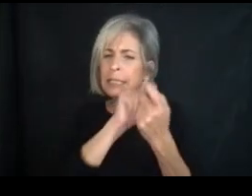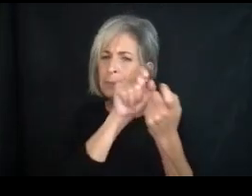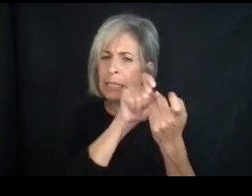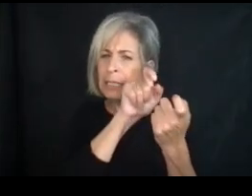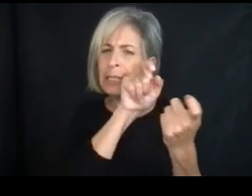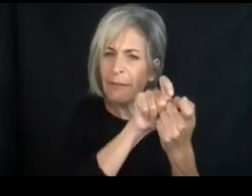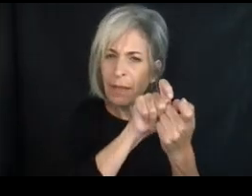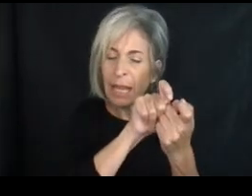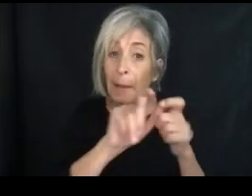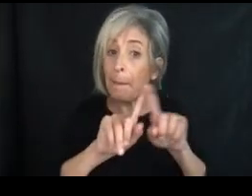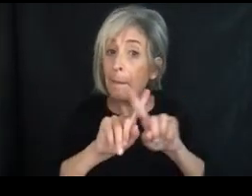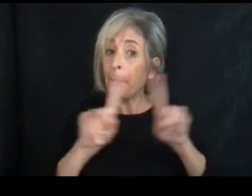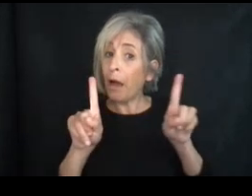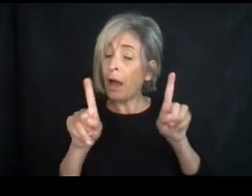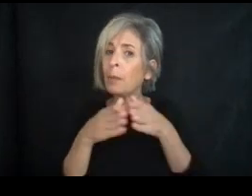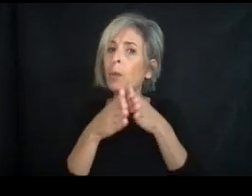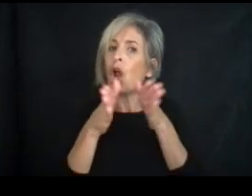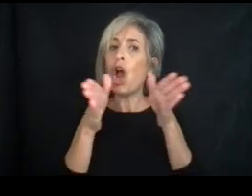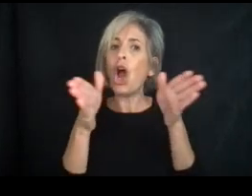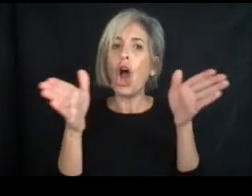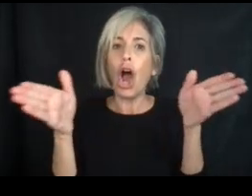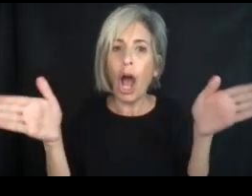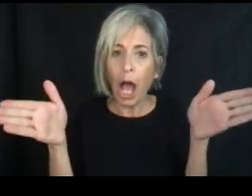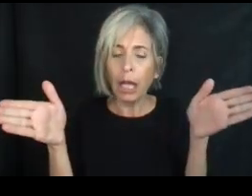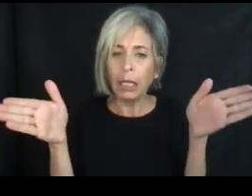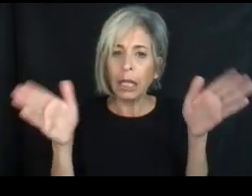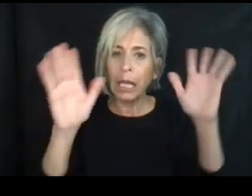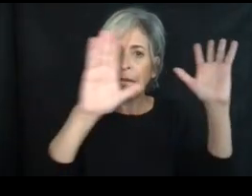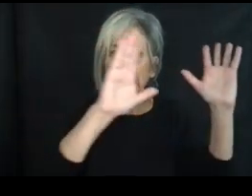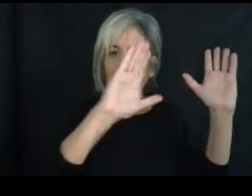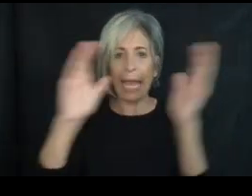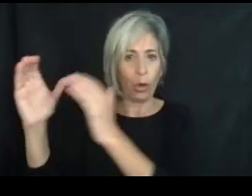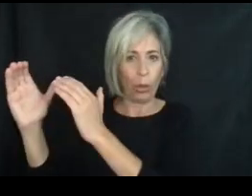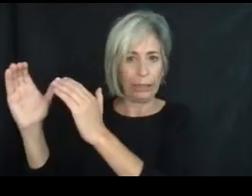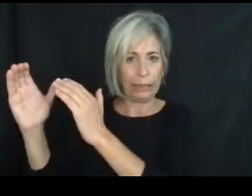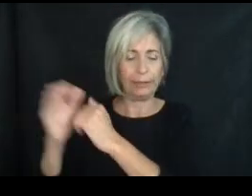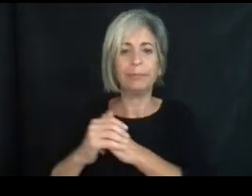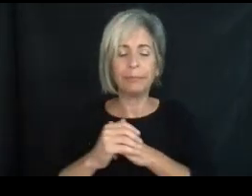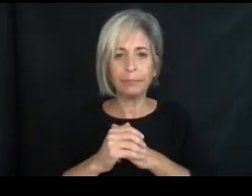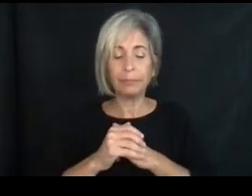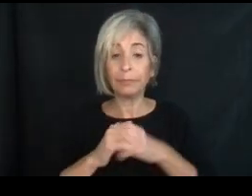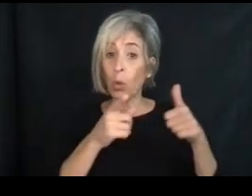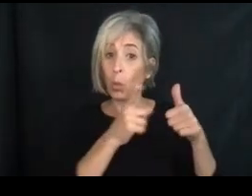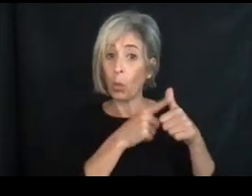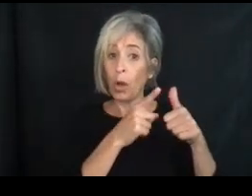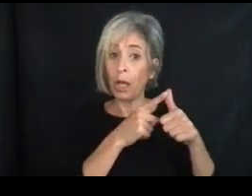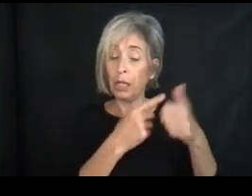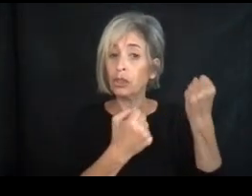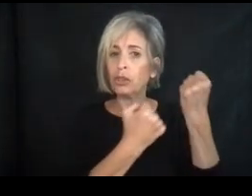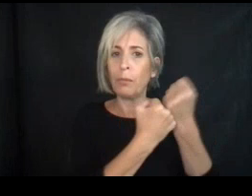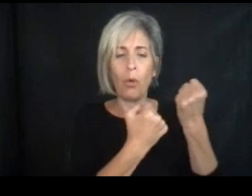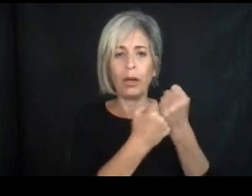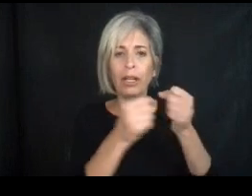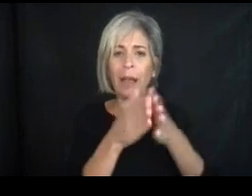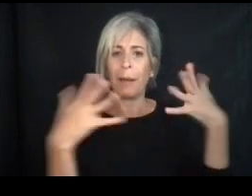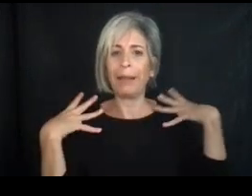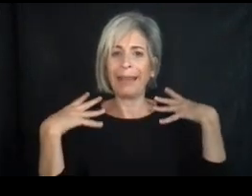specific but rather broad categories, being number one, supporting the public